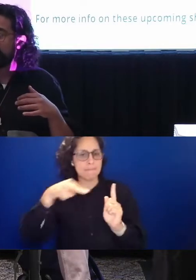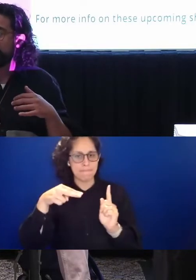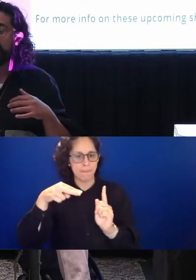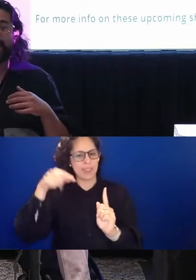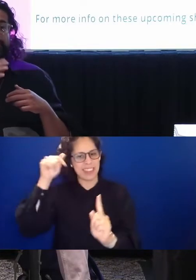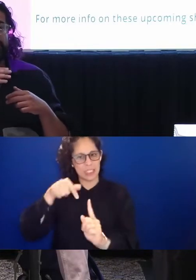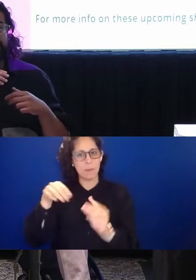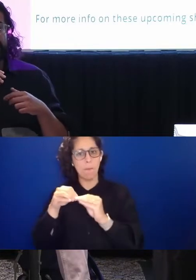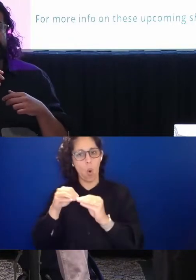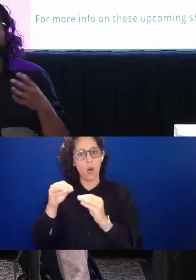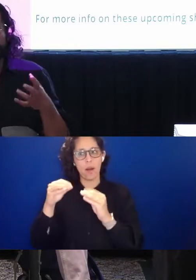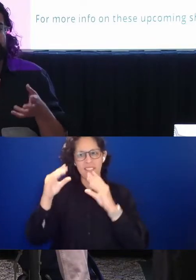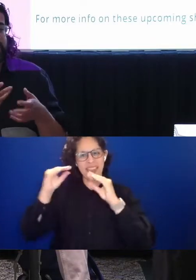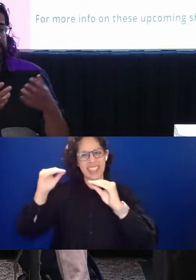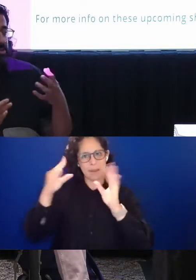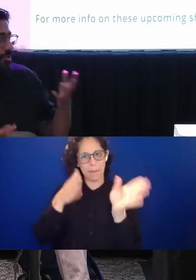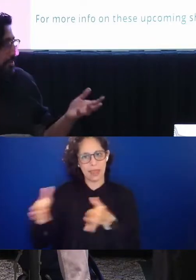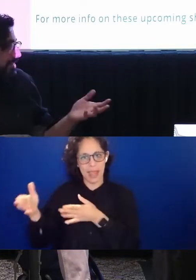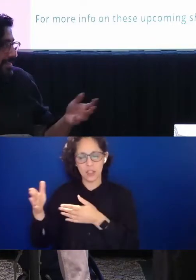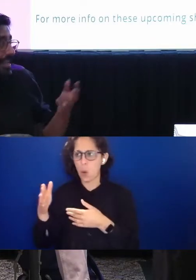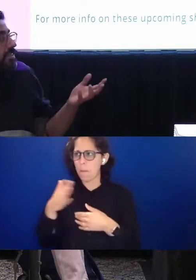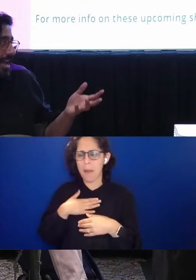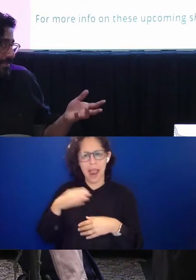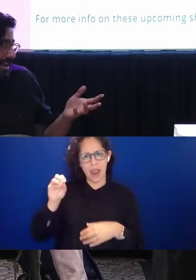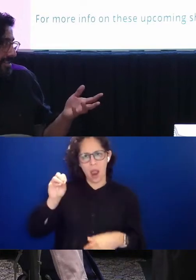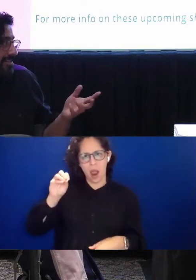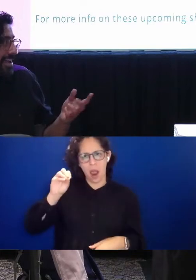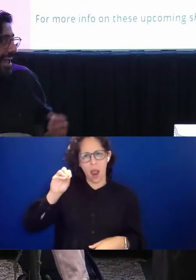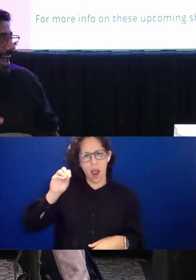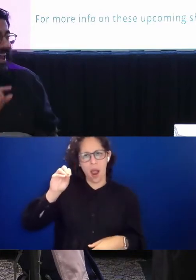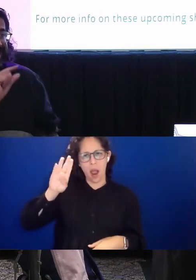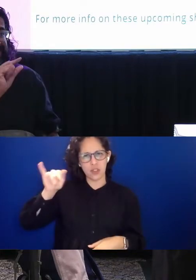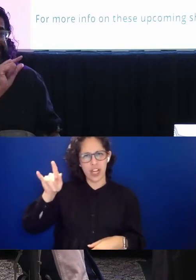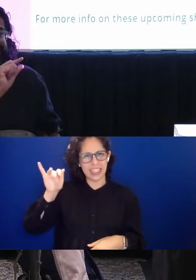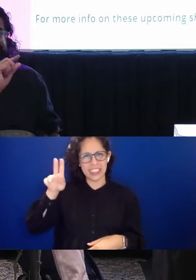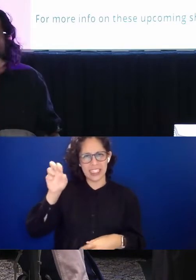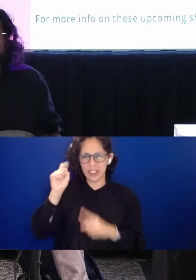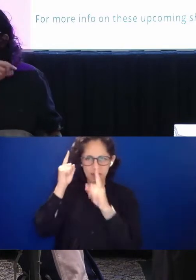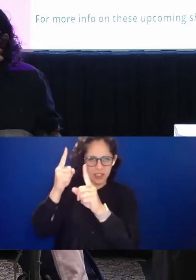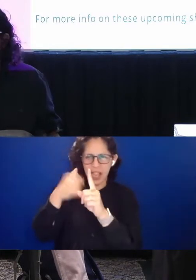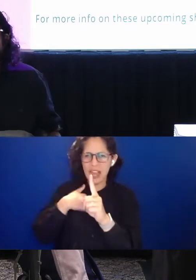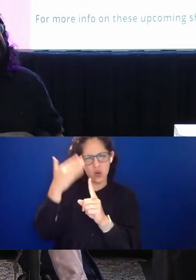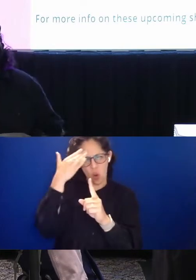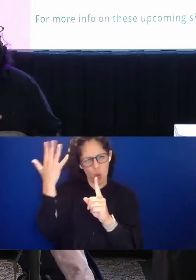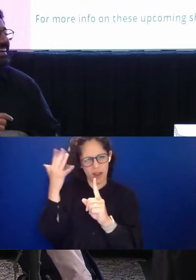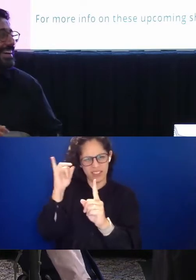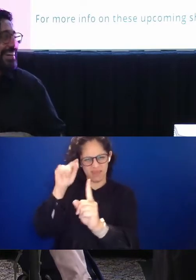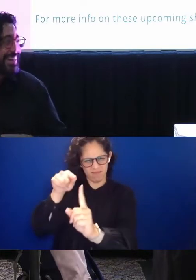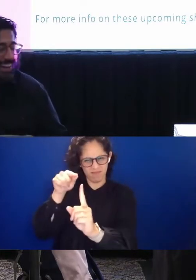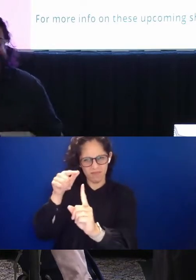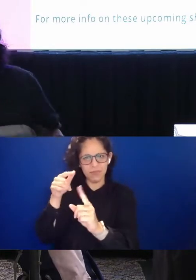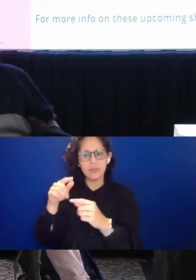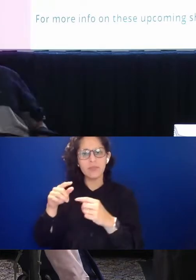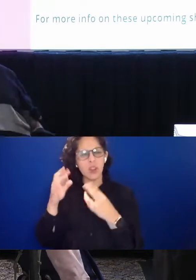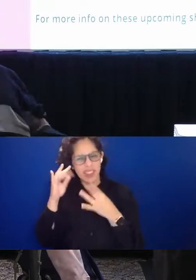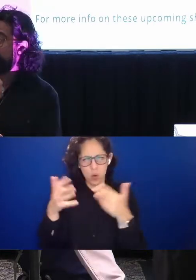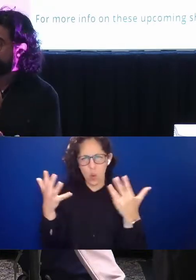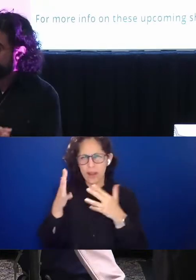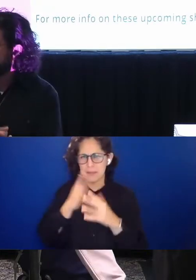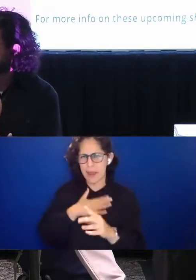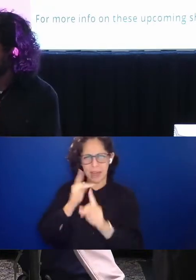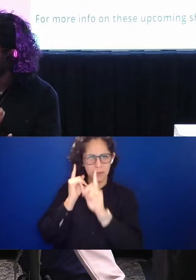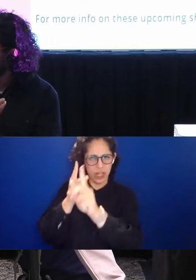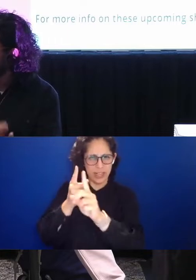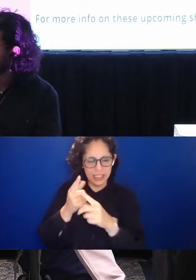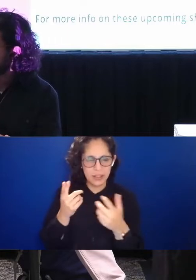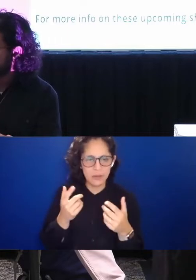know the arc of the thing, and after I've, you know, I've taught intro to directing 7 times now, and that's your class. That's someone who's taken it. Let me